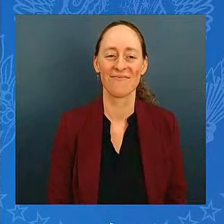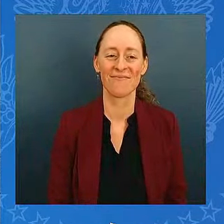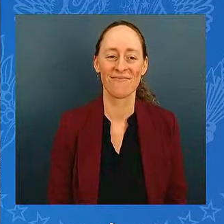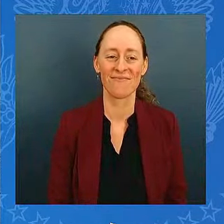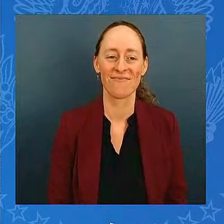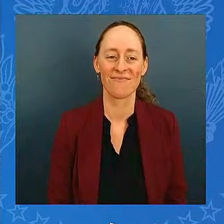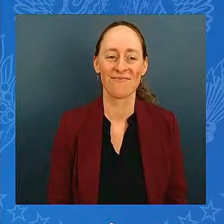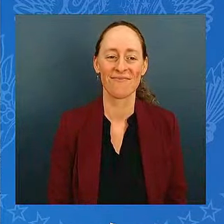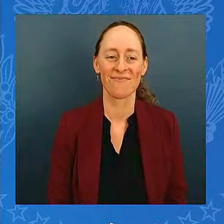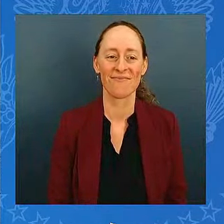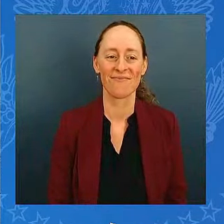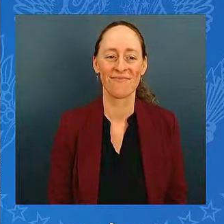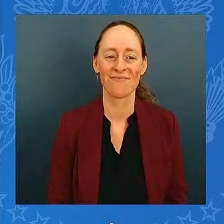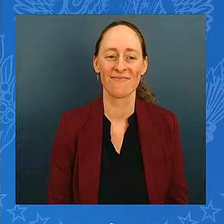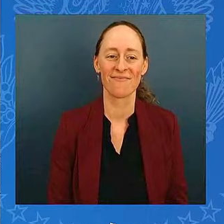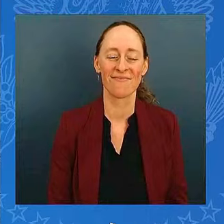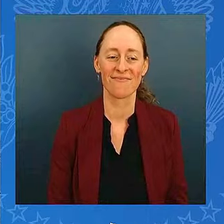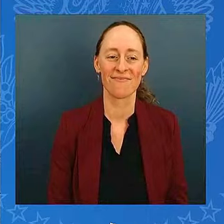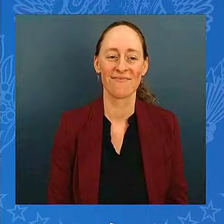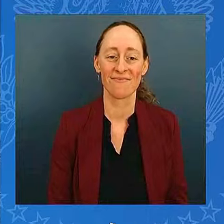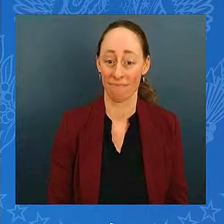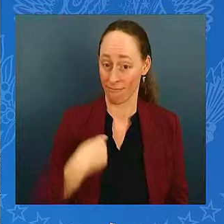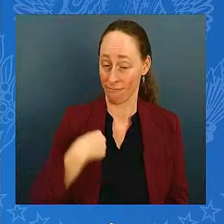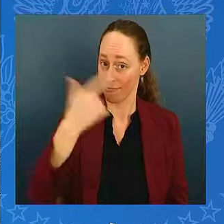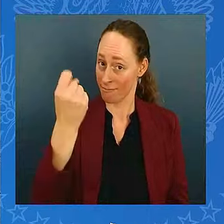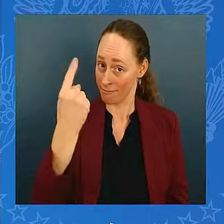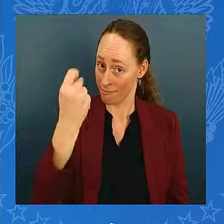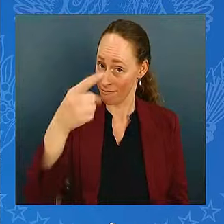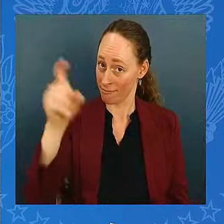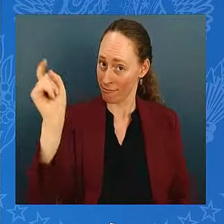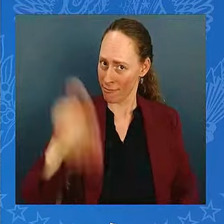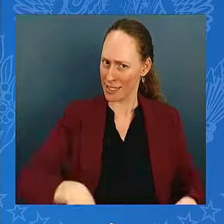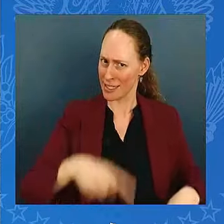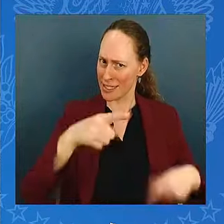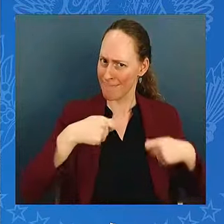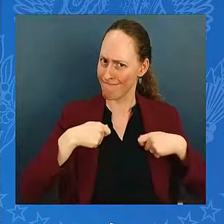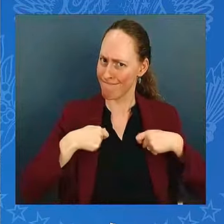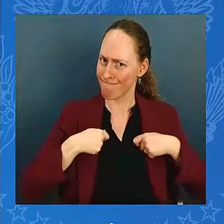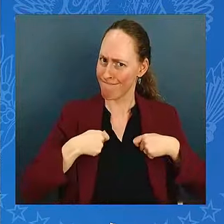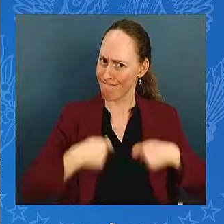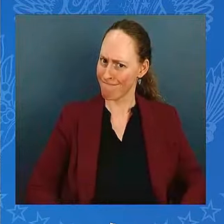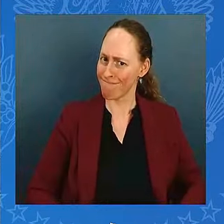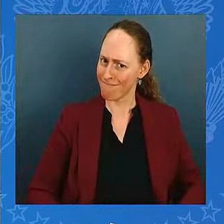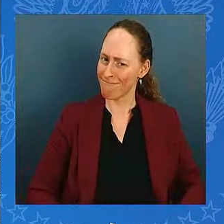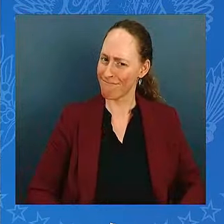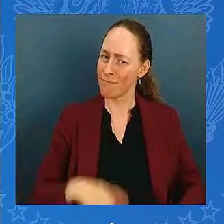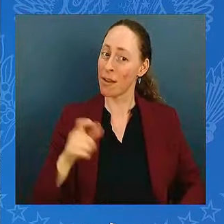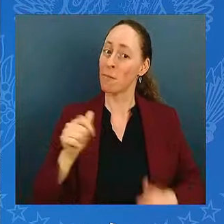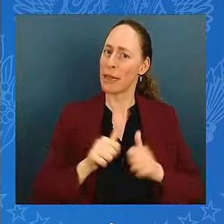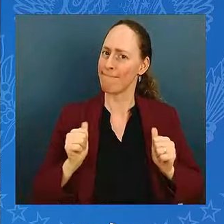We expect you to be wearing that under the suit soon, okay? Yeah, great.